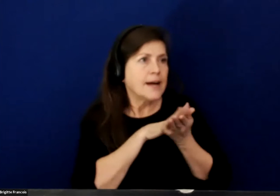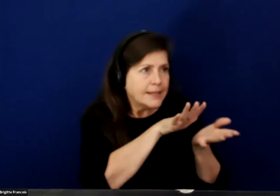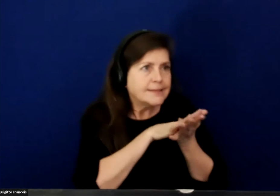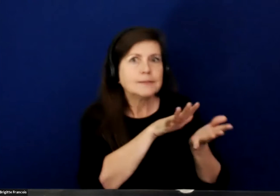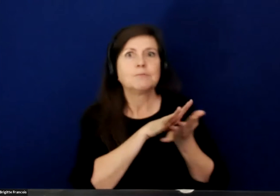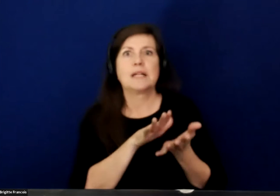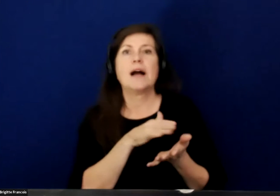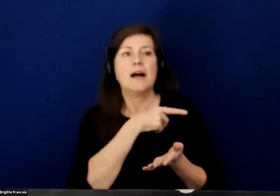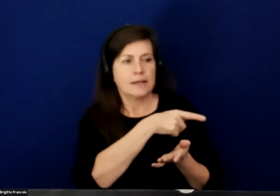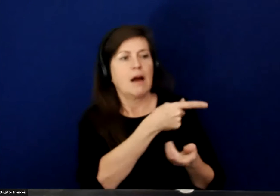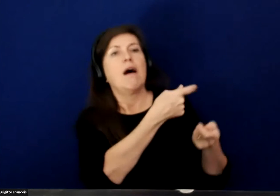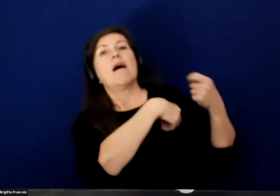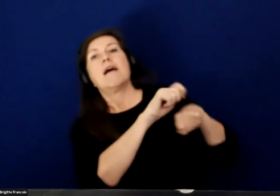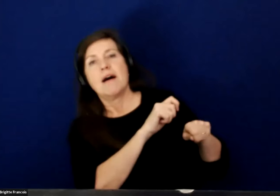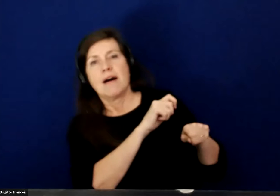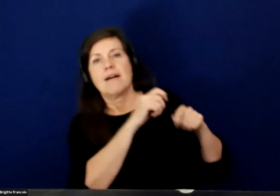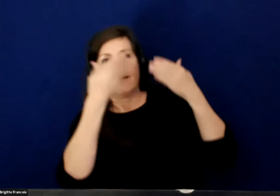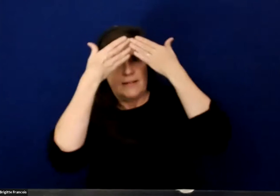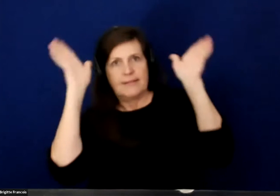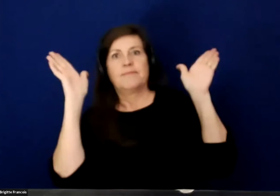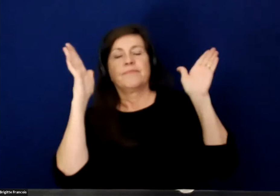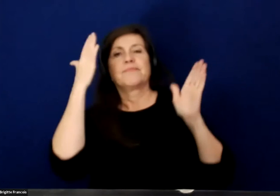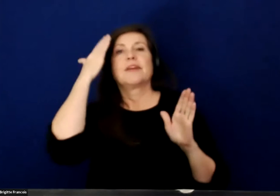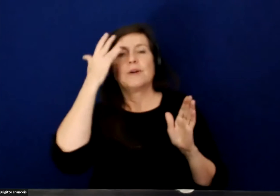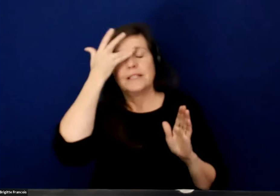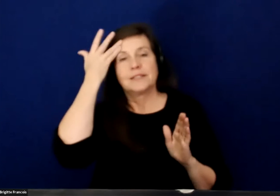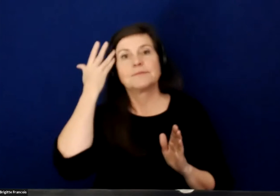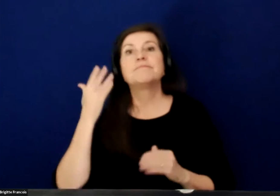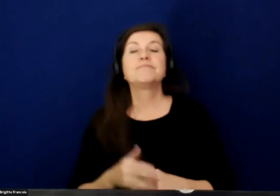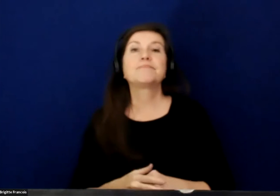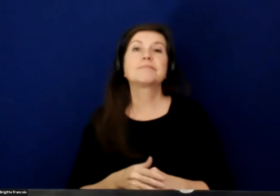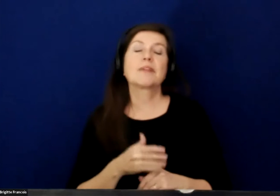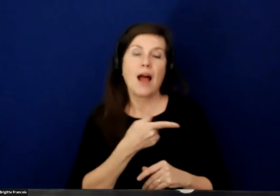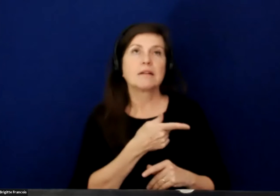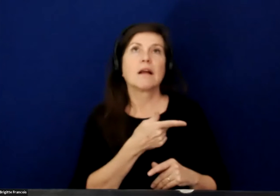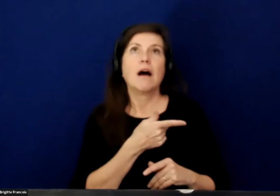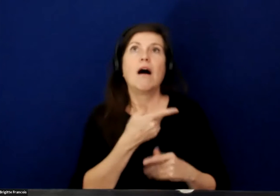issue, some for those who needs to build the desire, and so on. So